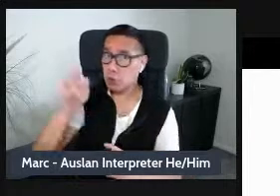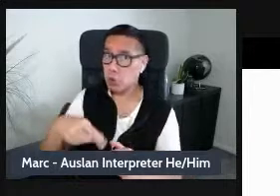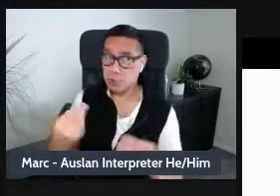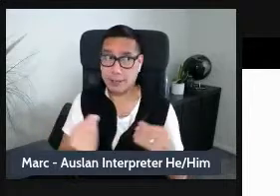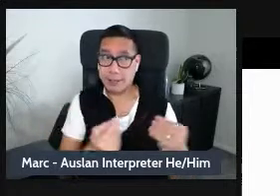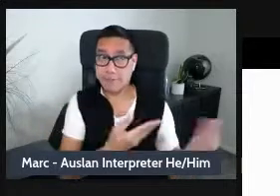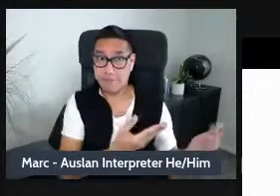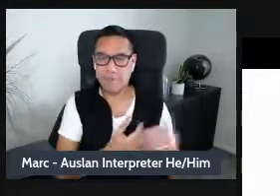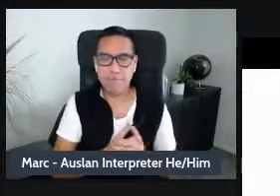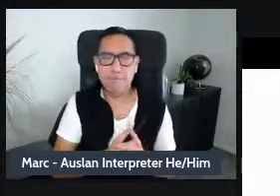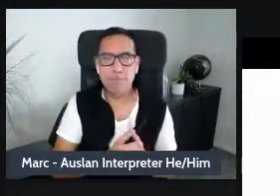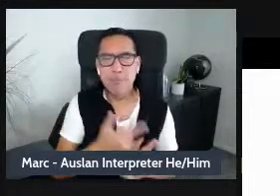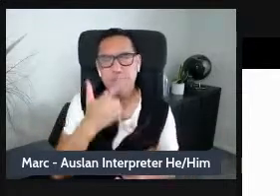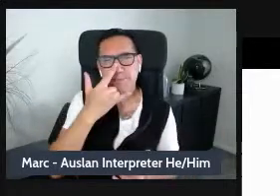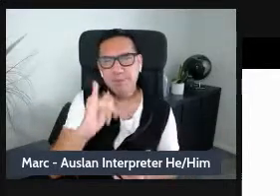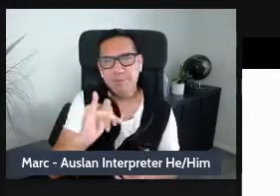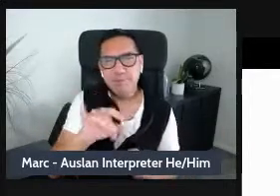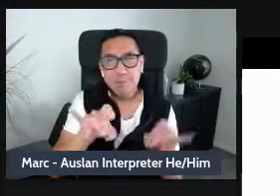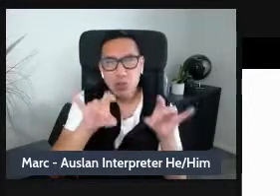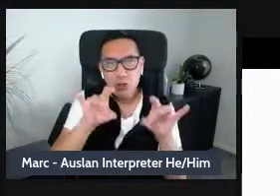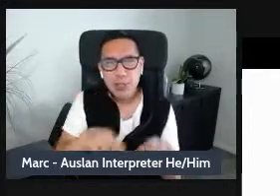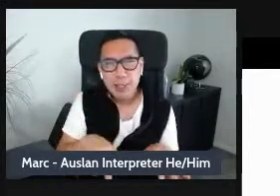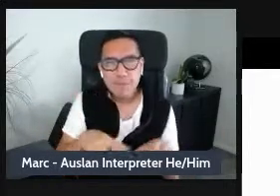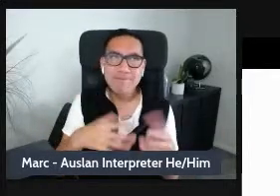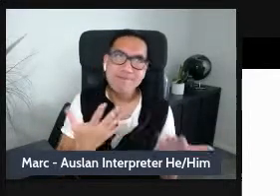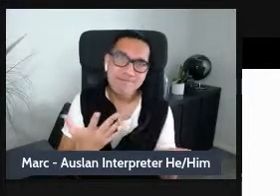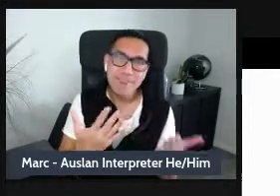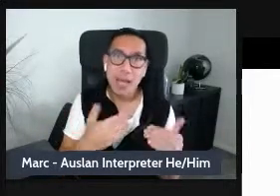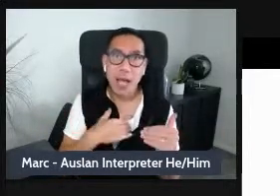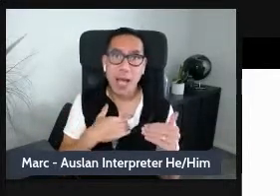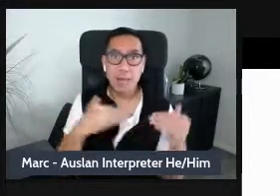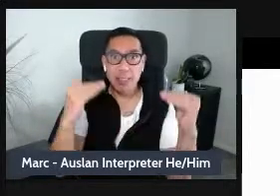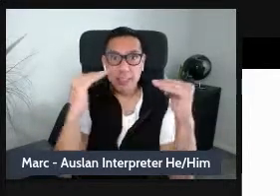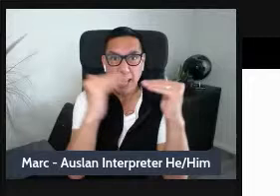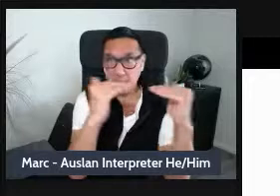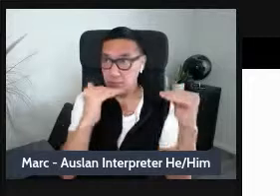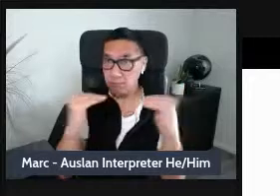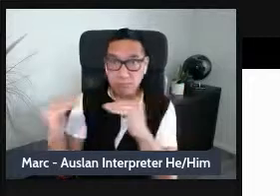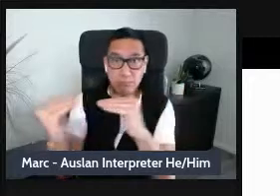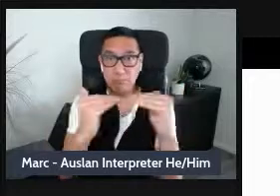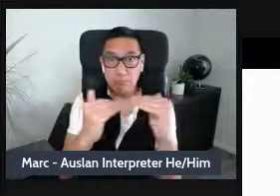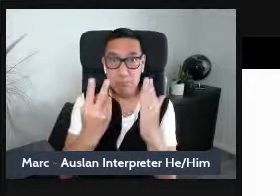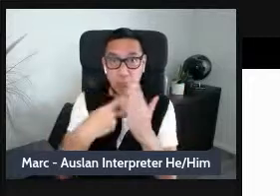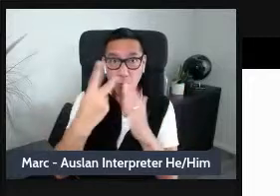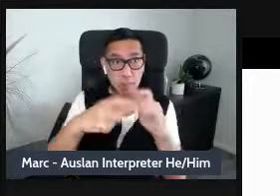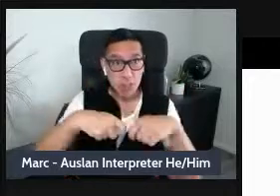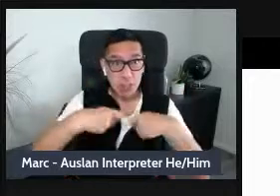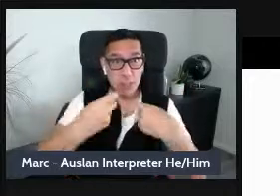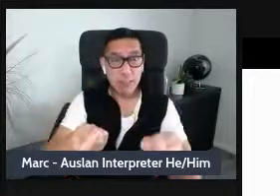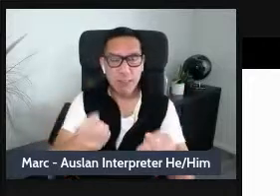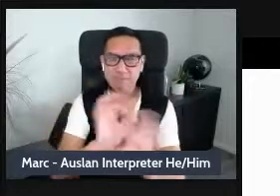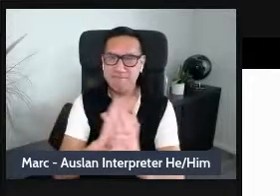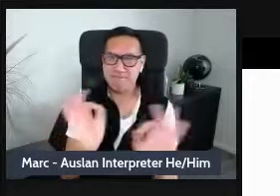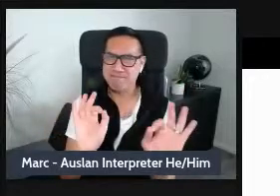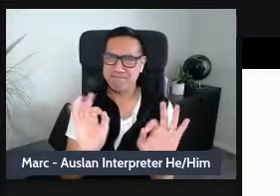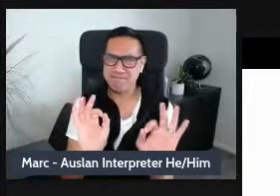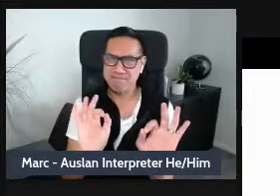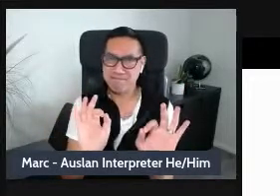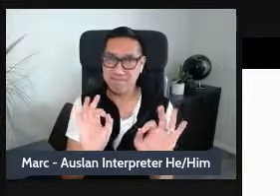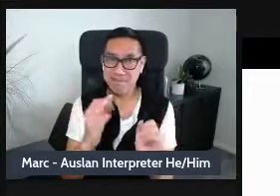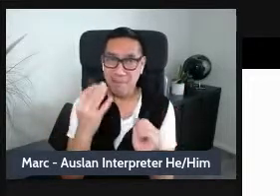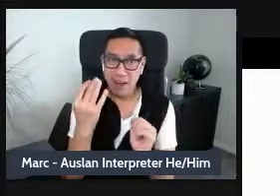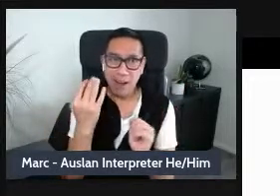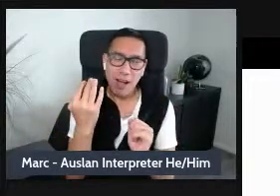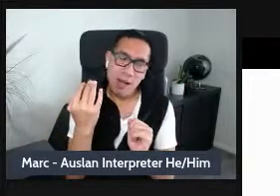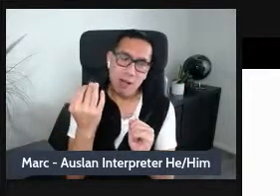Unfortunately, in Australia, we don't have any standardised programs to deliver this across Australia like they do for people who